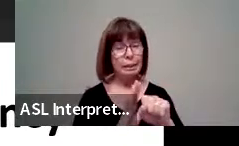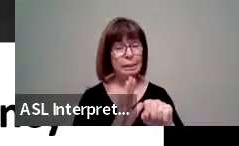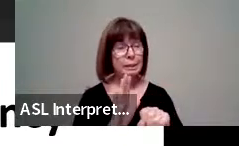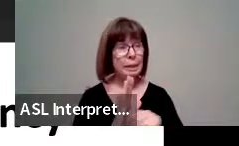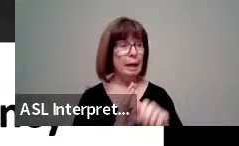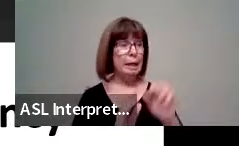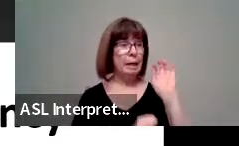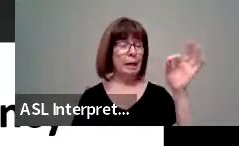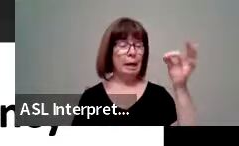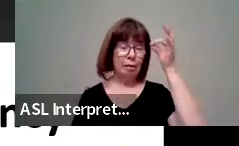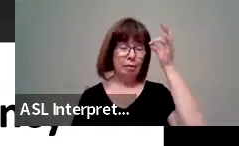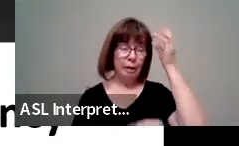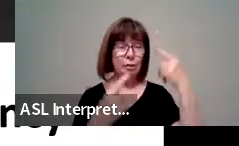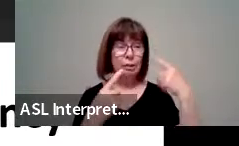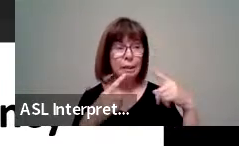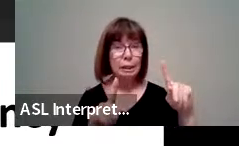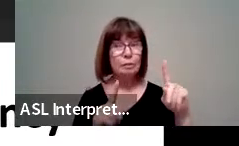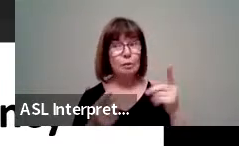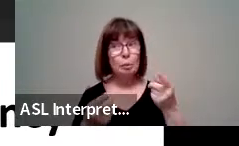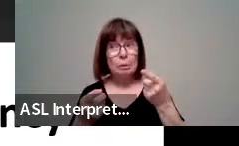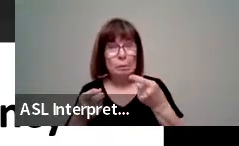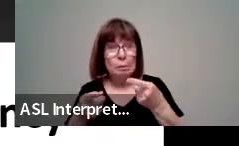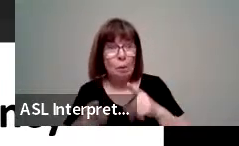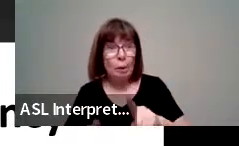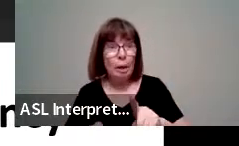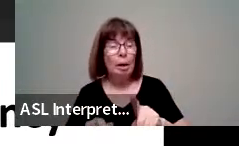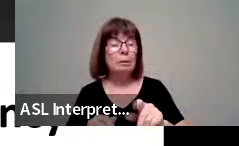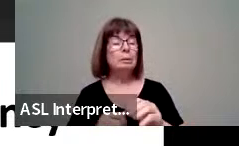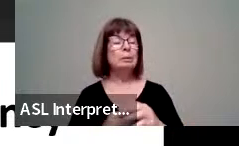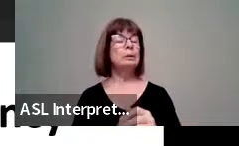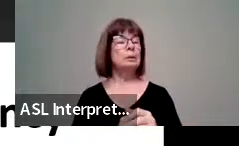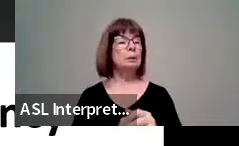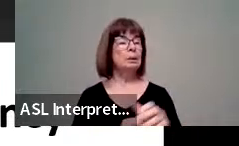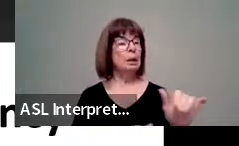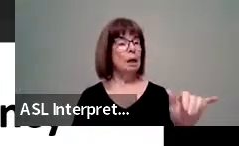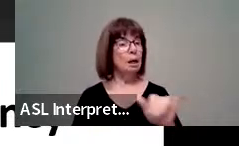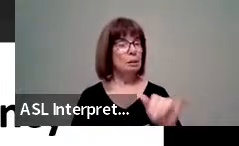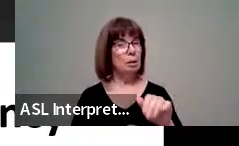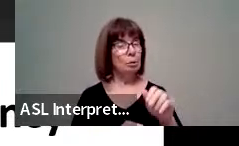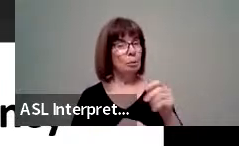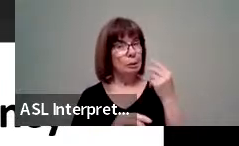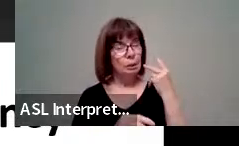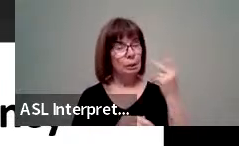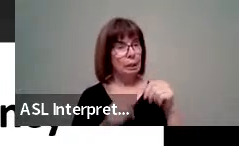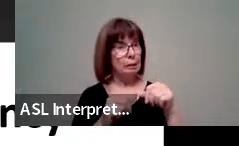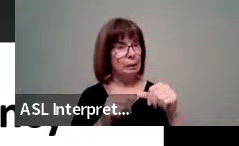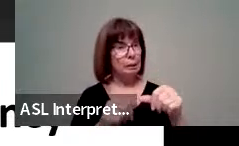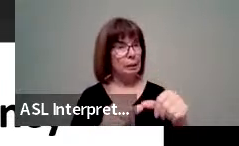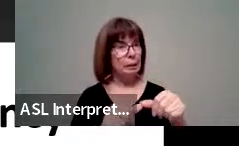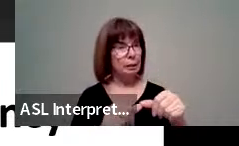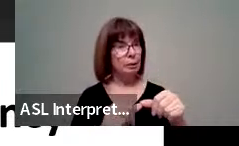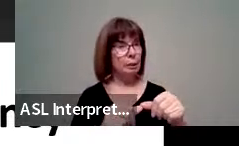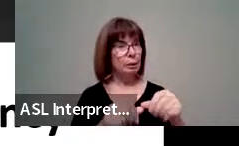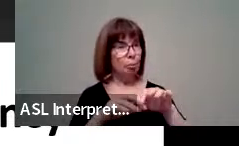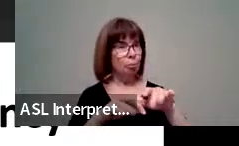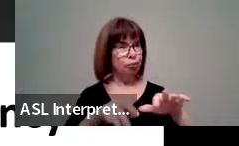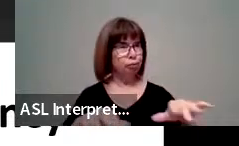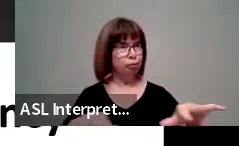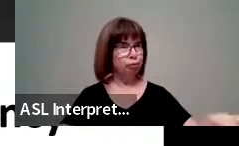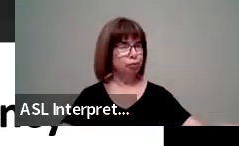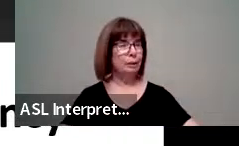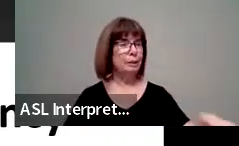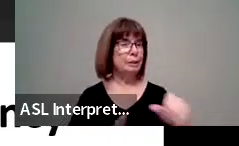federal declarations and what's going on with those. I'm also looking at ongoing pandemic conditions, particularly